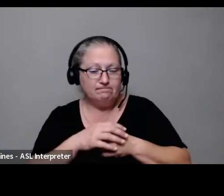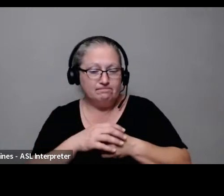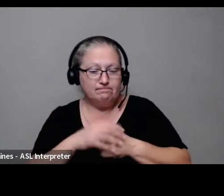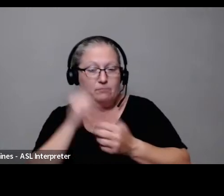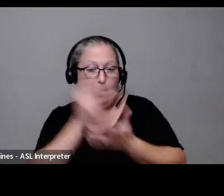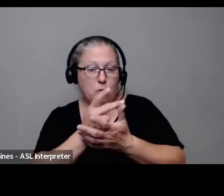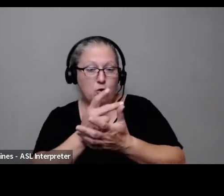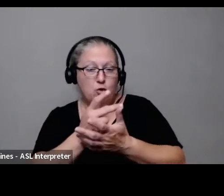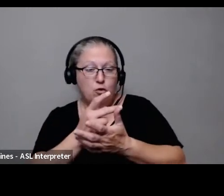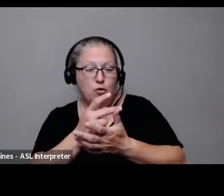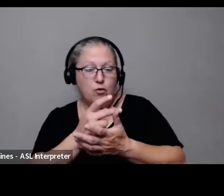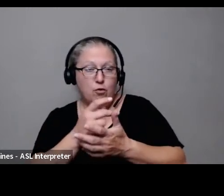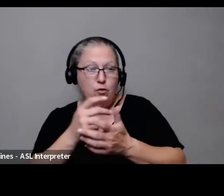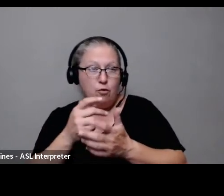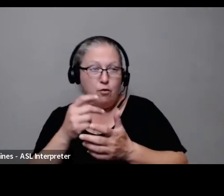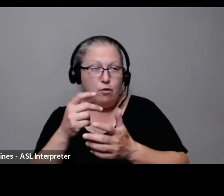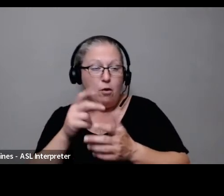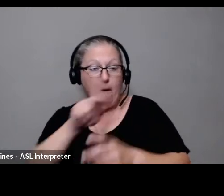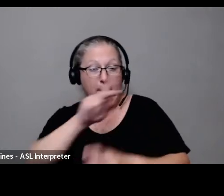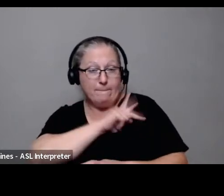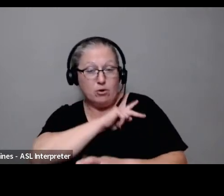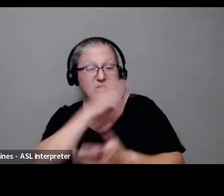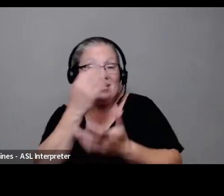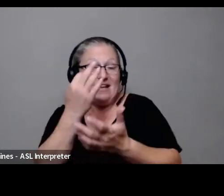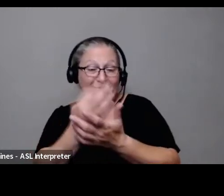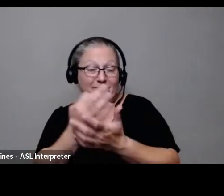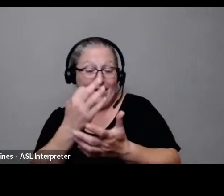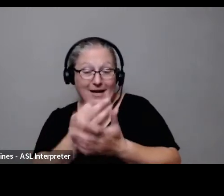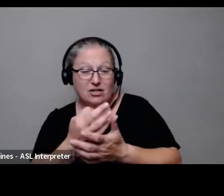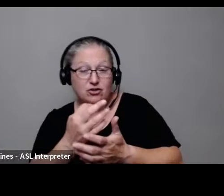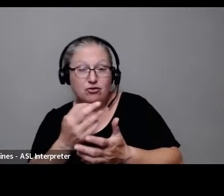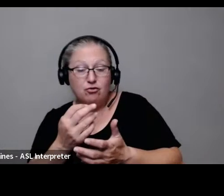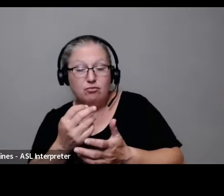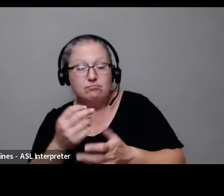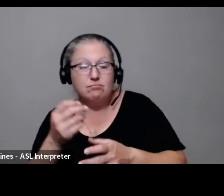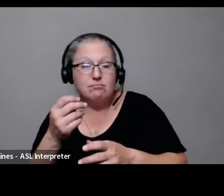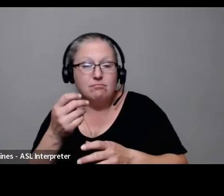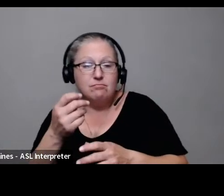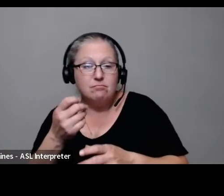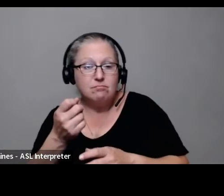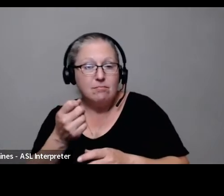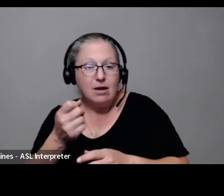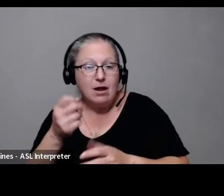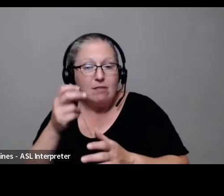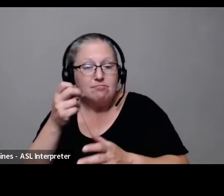Approval of personal financial literacy honors course.